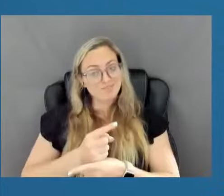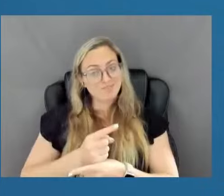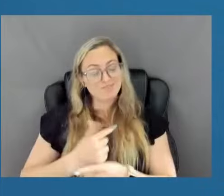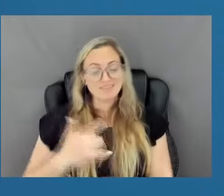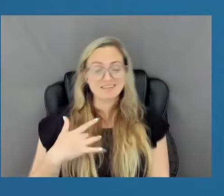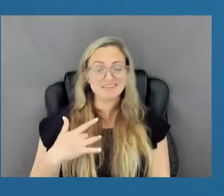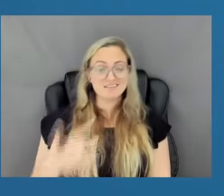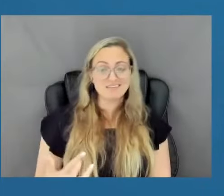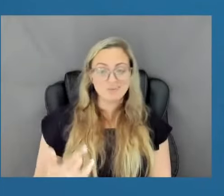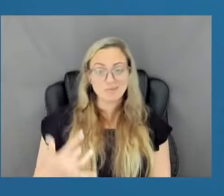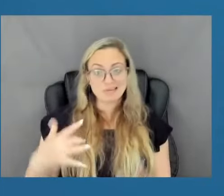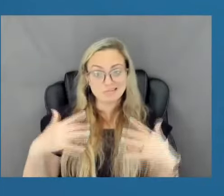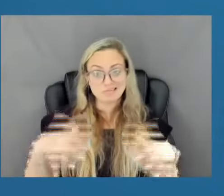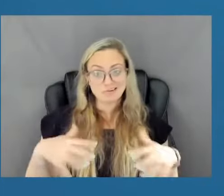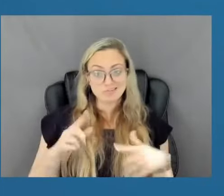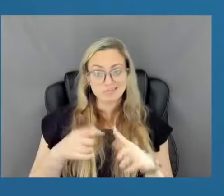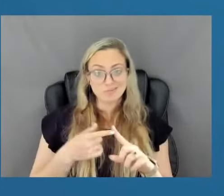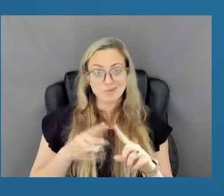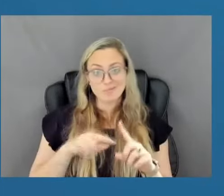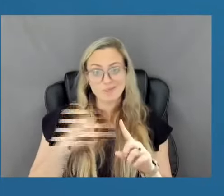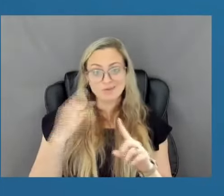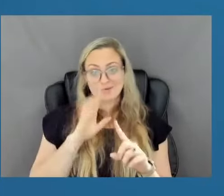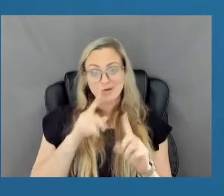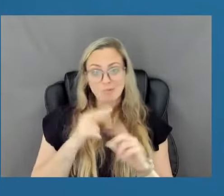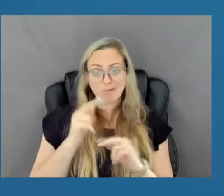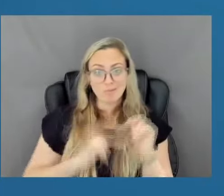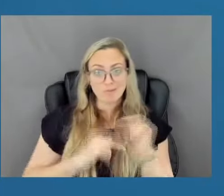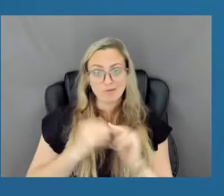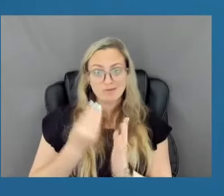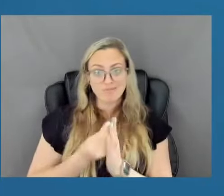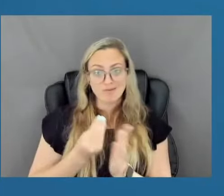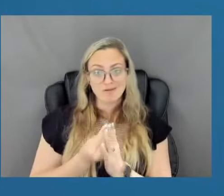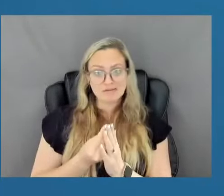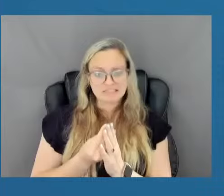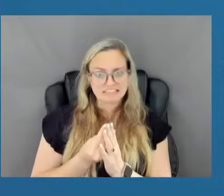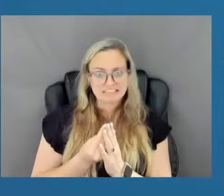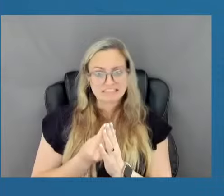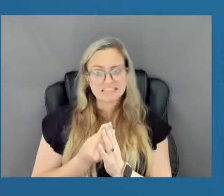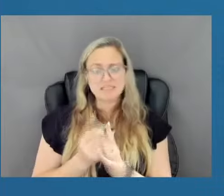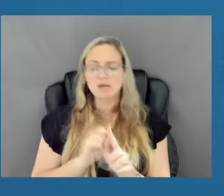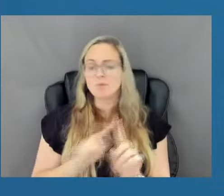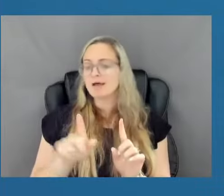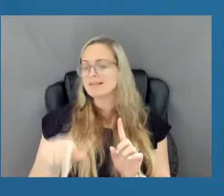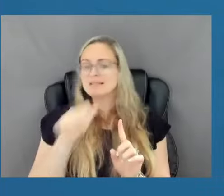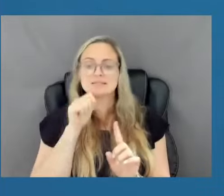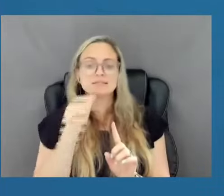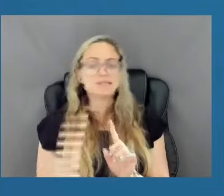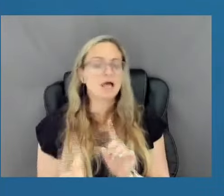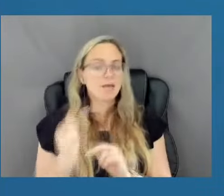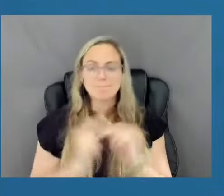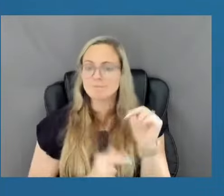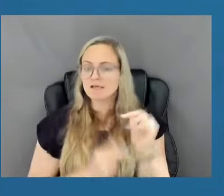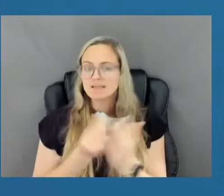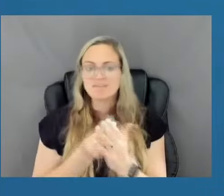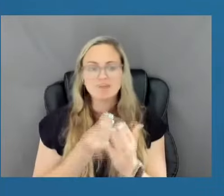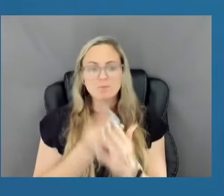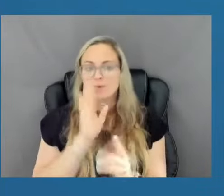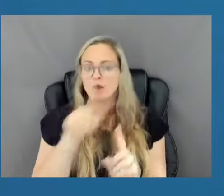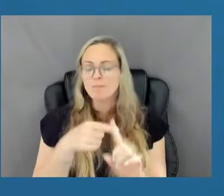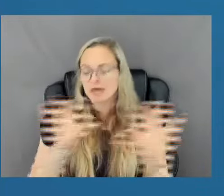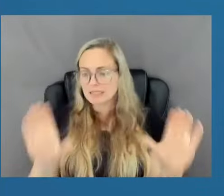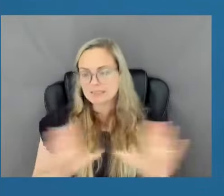get nervous when pastors get up there talking about a building fund. But this isn't the building fund that we talk about on Sundays